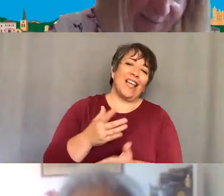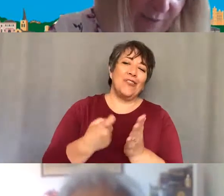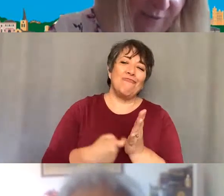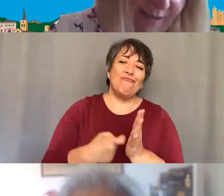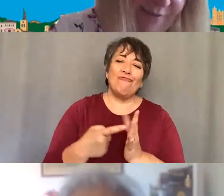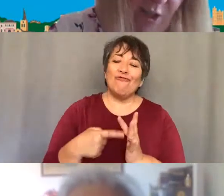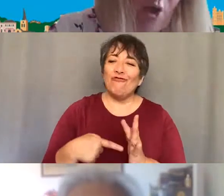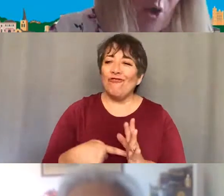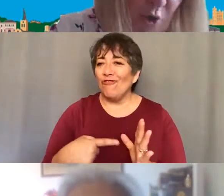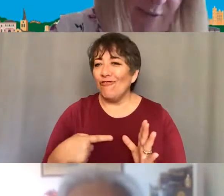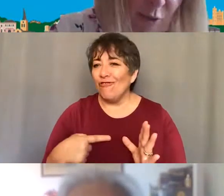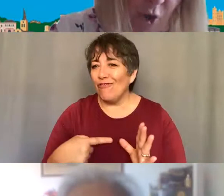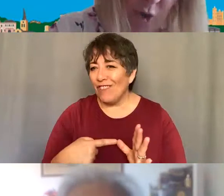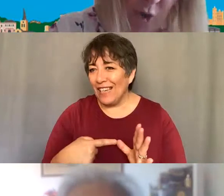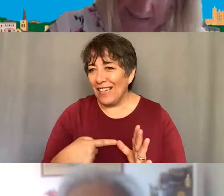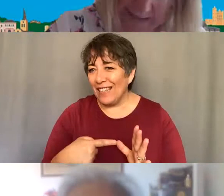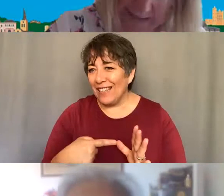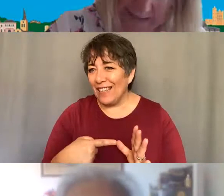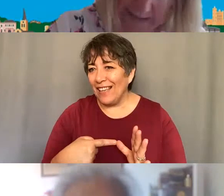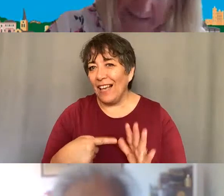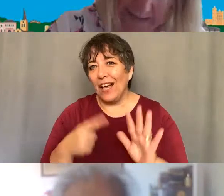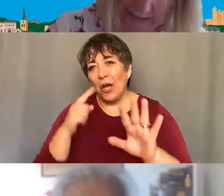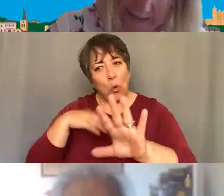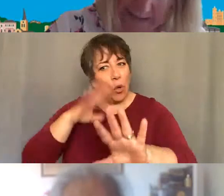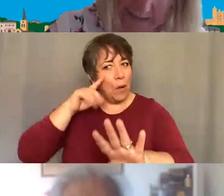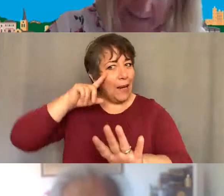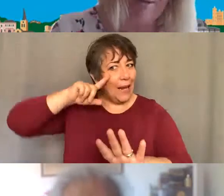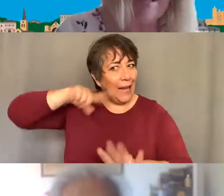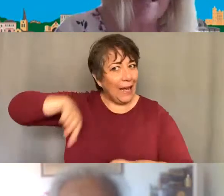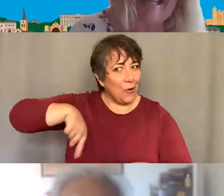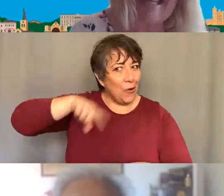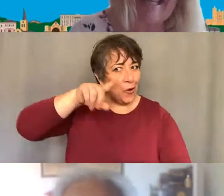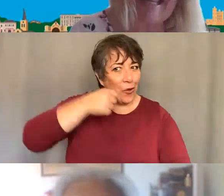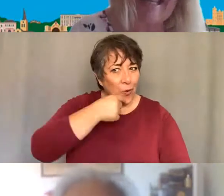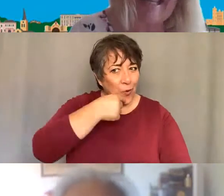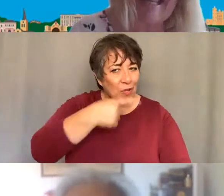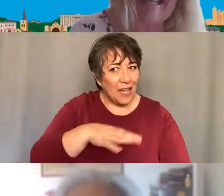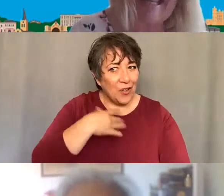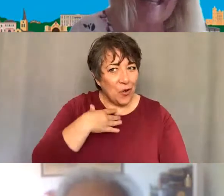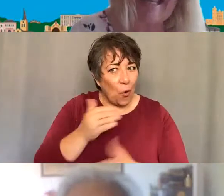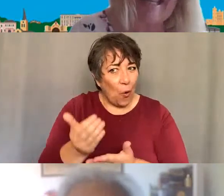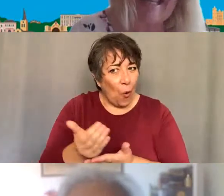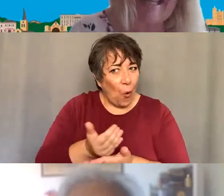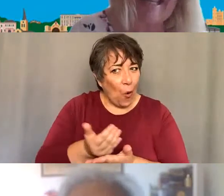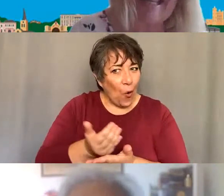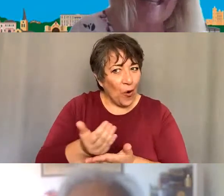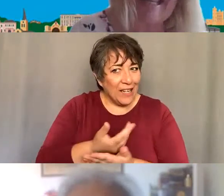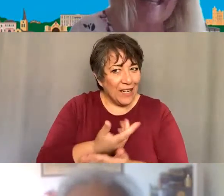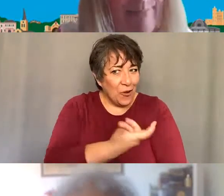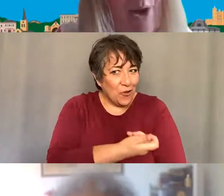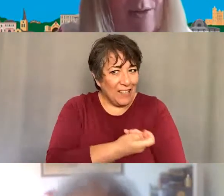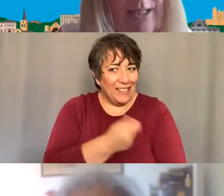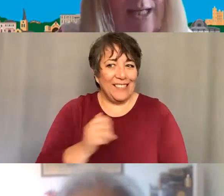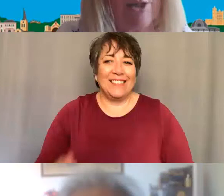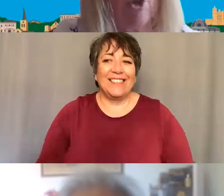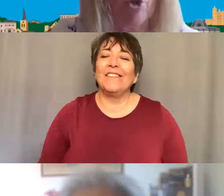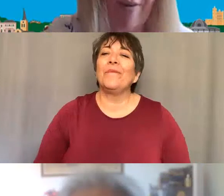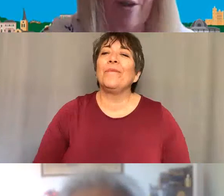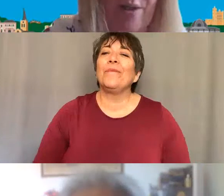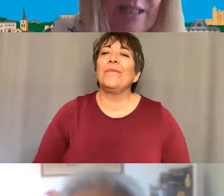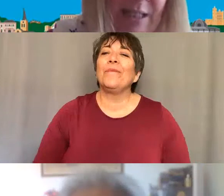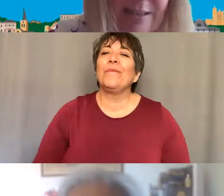forget you've said that you're hoarding the drugs, because that's a big no-no. Okay, so I'm going to move on to Steve. He said,